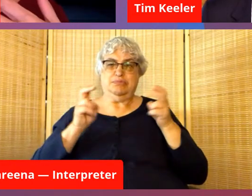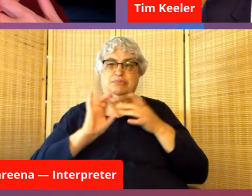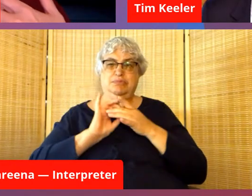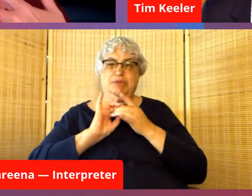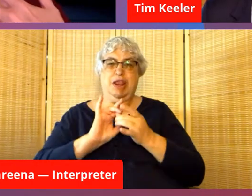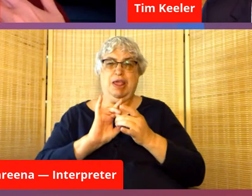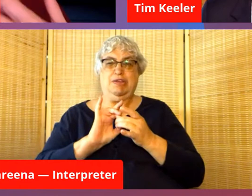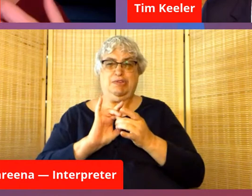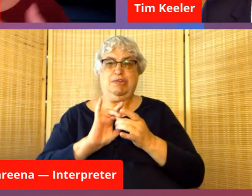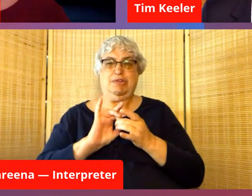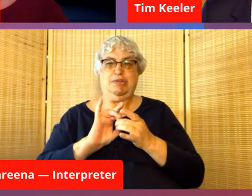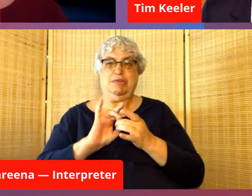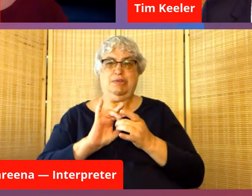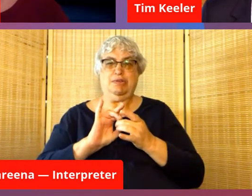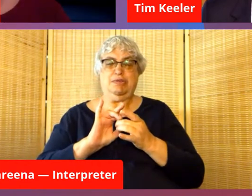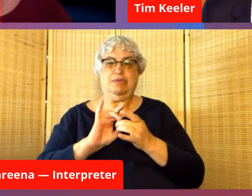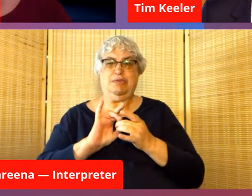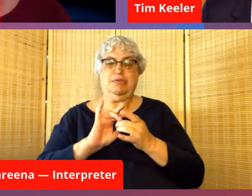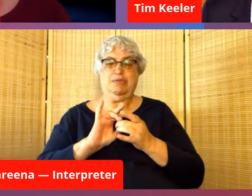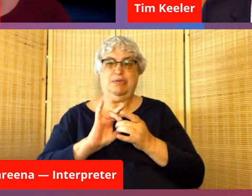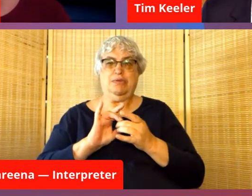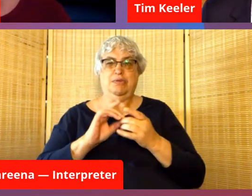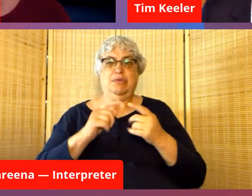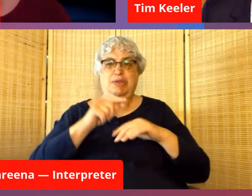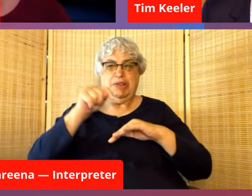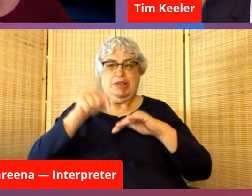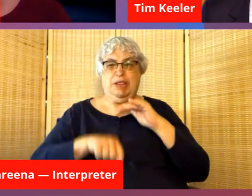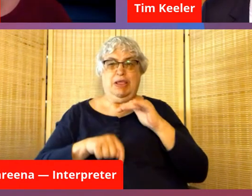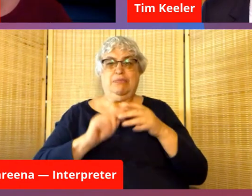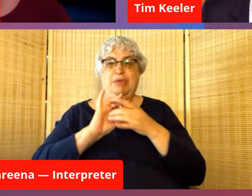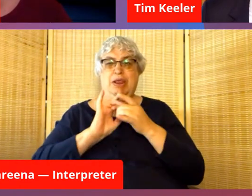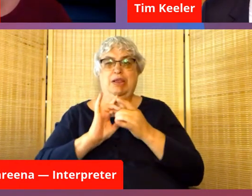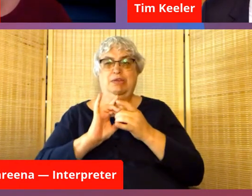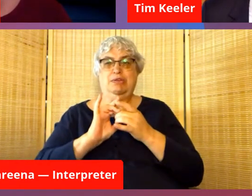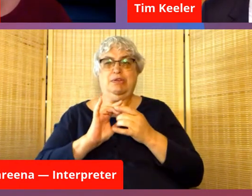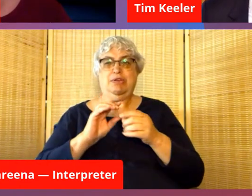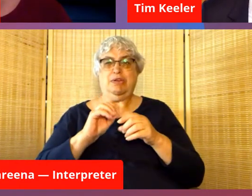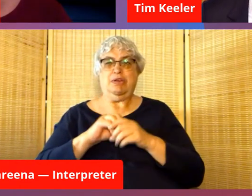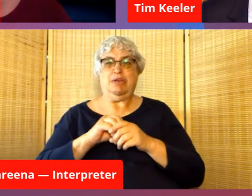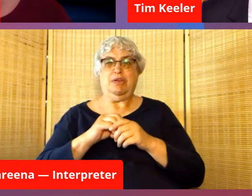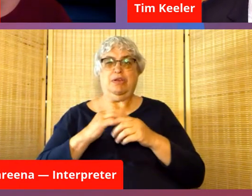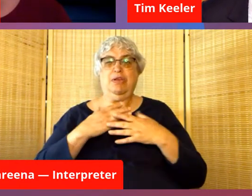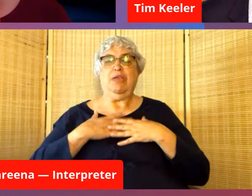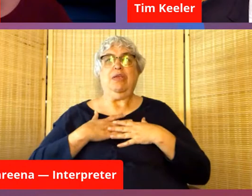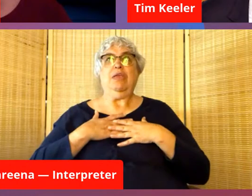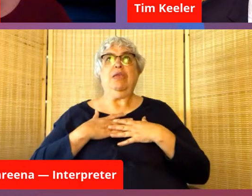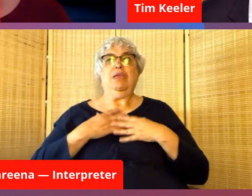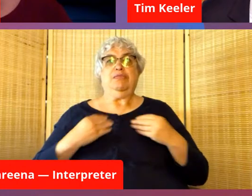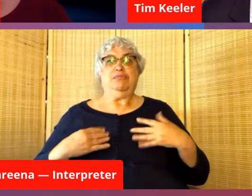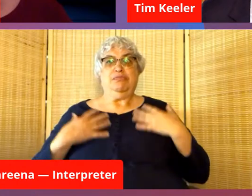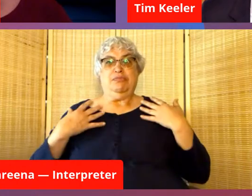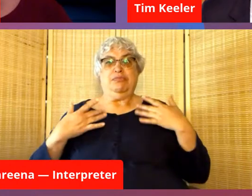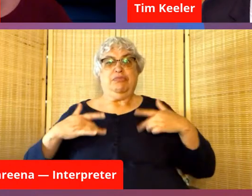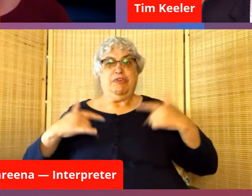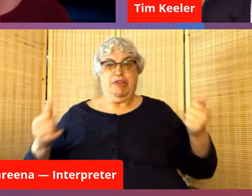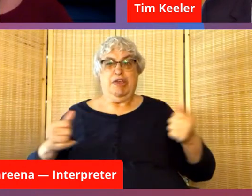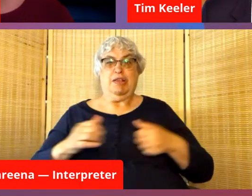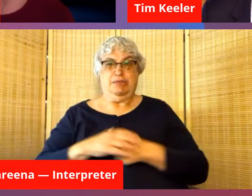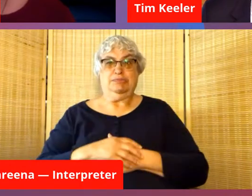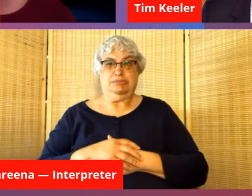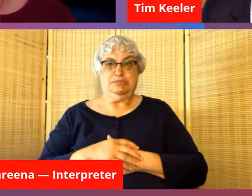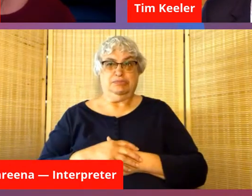connection, the profound connection that can come from being in that state of bliss, really. Absolutely. It's just